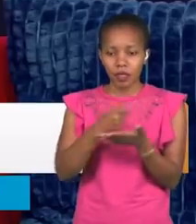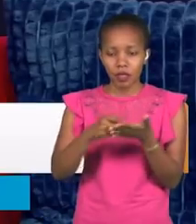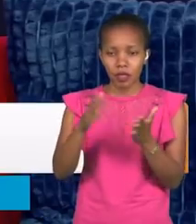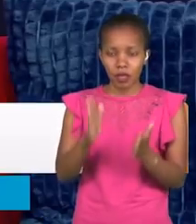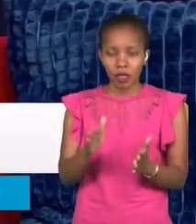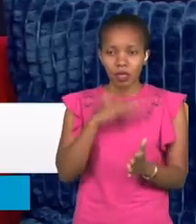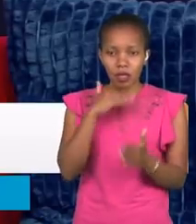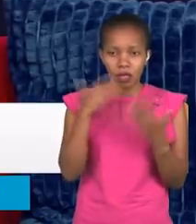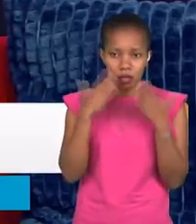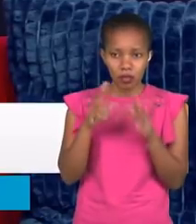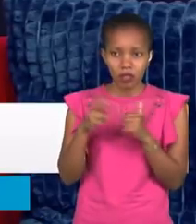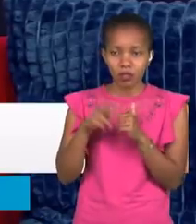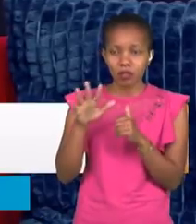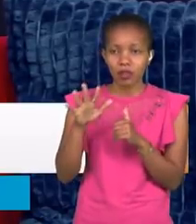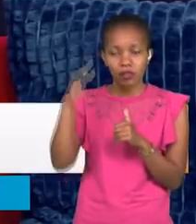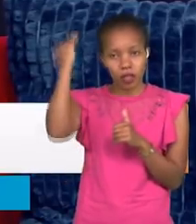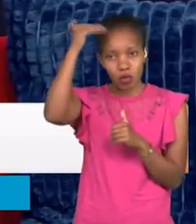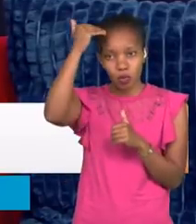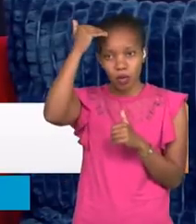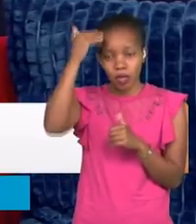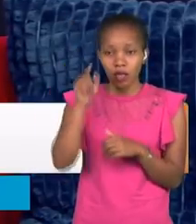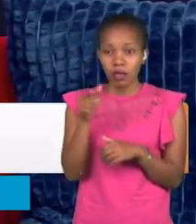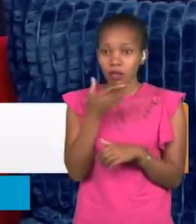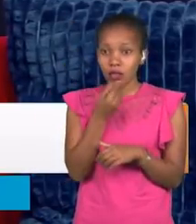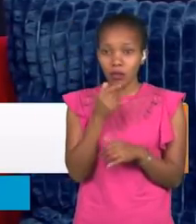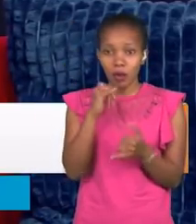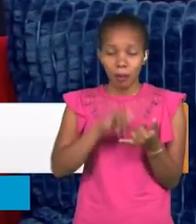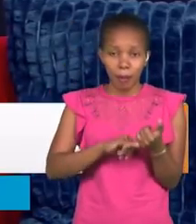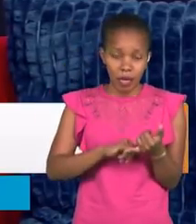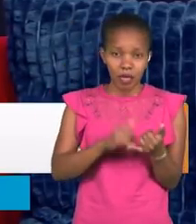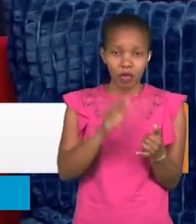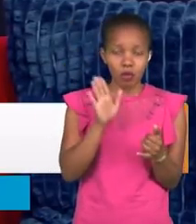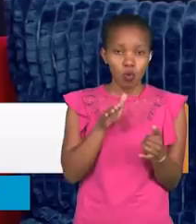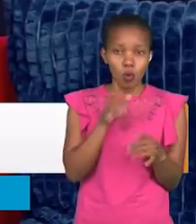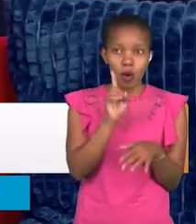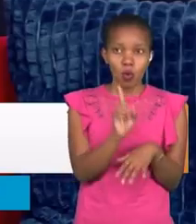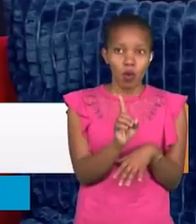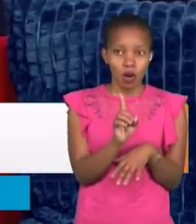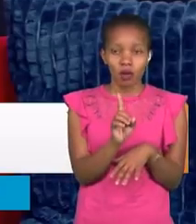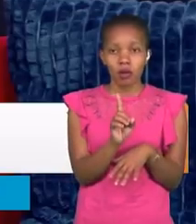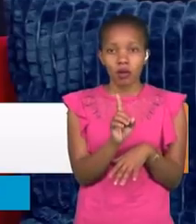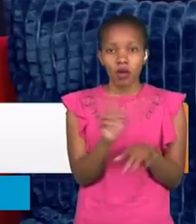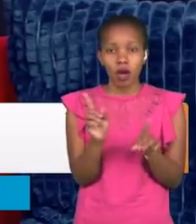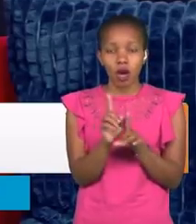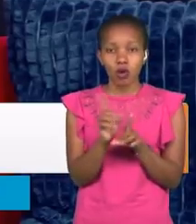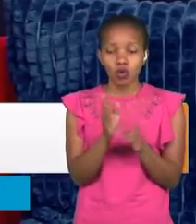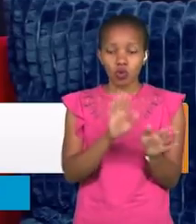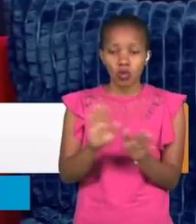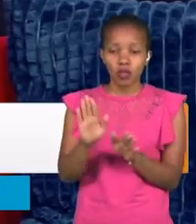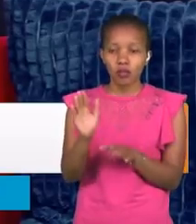of 75 in Dubai. Now, Mengi was married to Jacqueline Ntabaluyeh and, of course, has left behind five children.